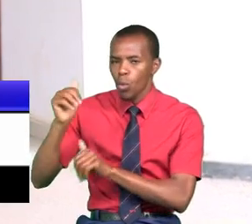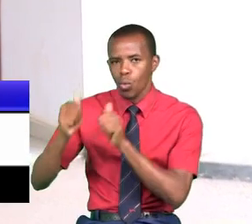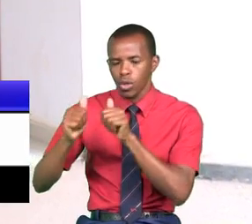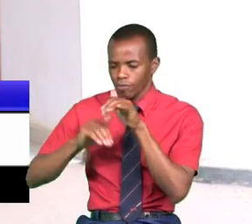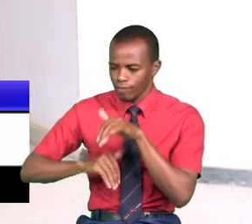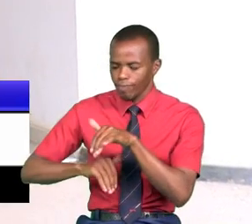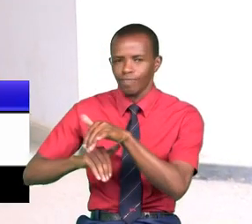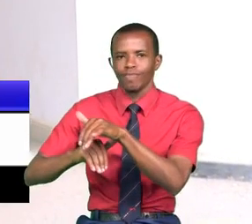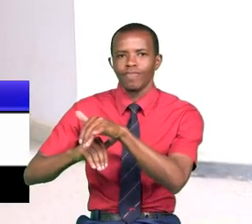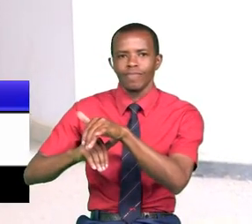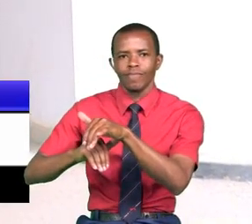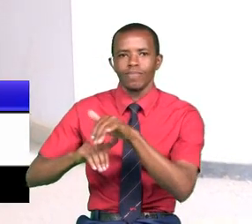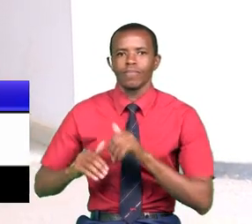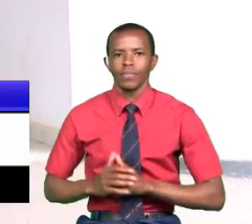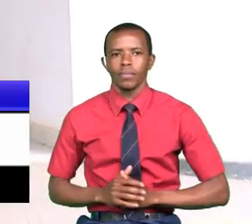me.